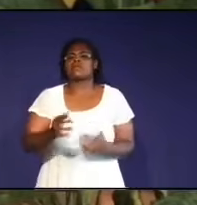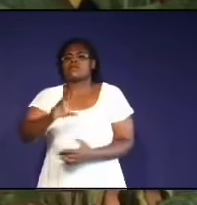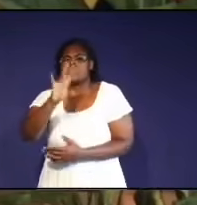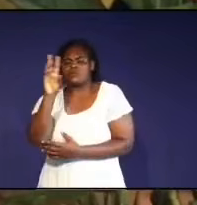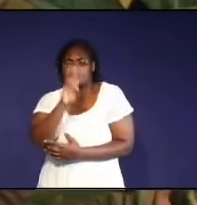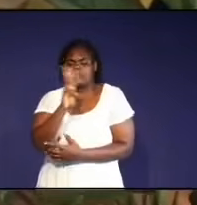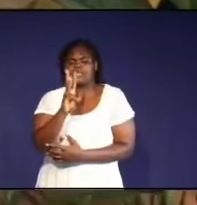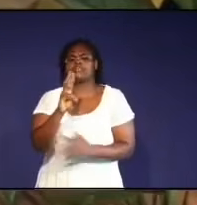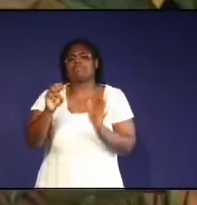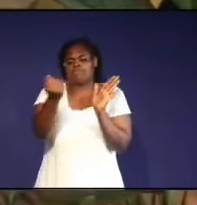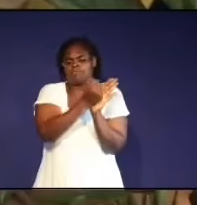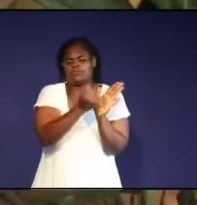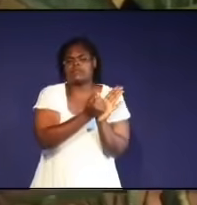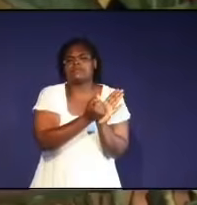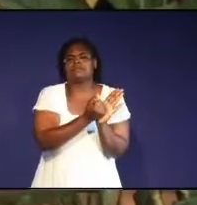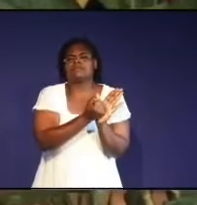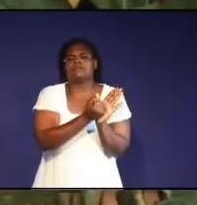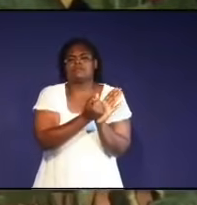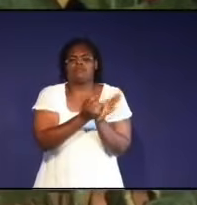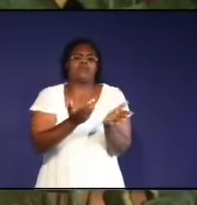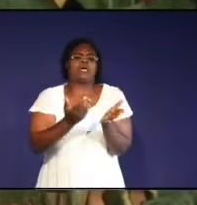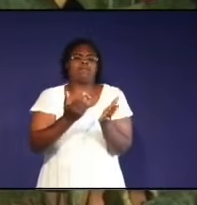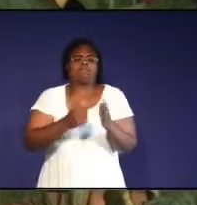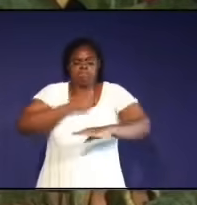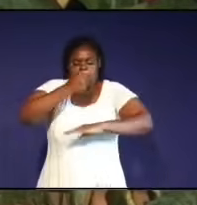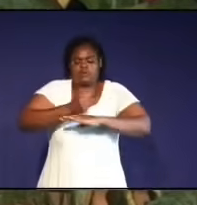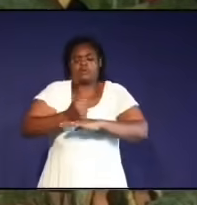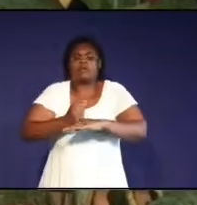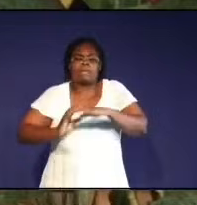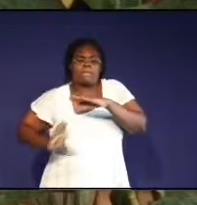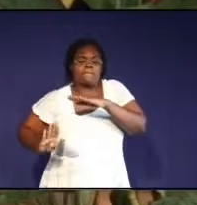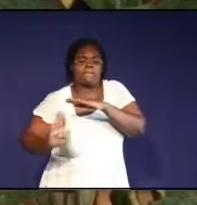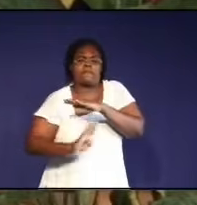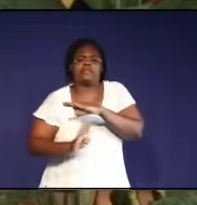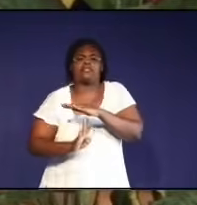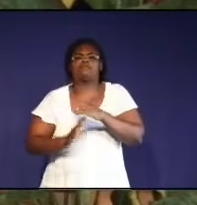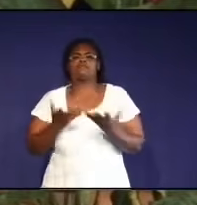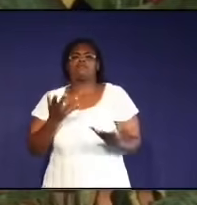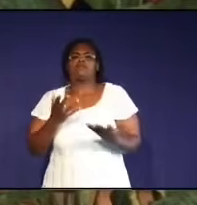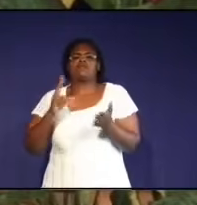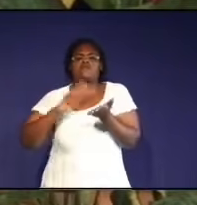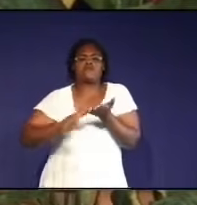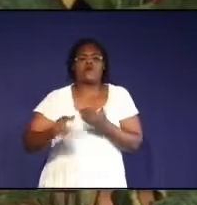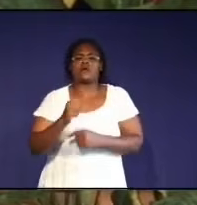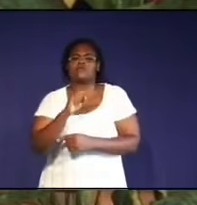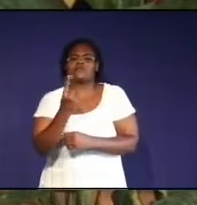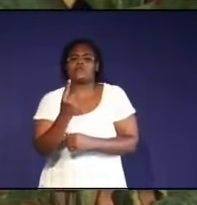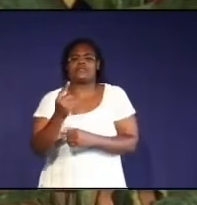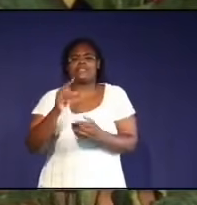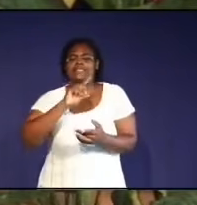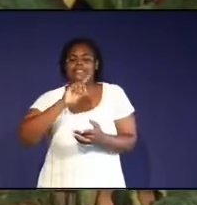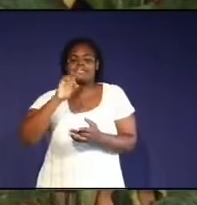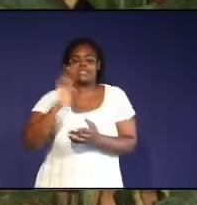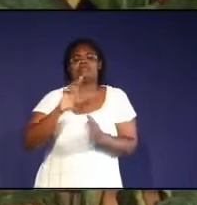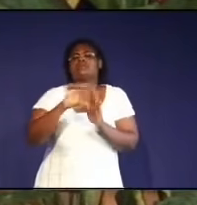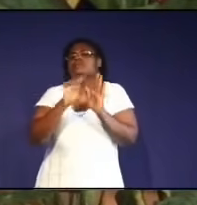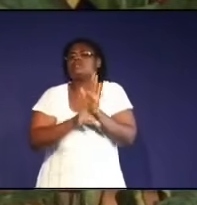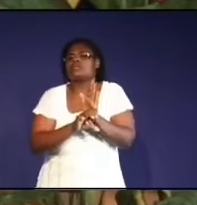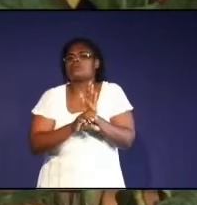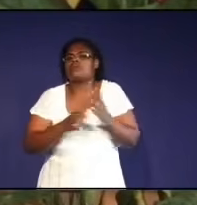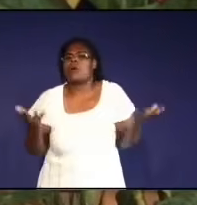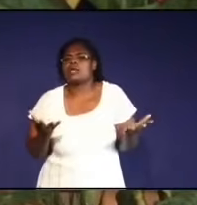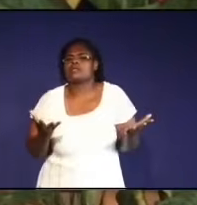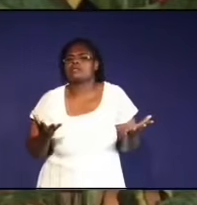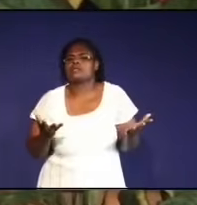these seals that form the basis of our first verse in the seventh chapter.